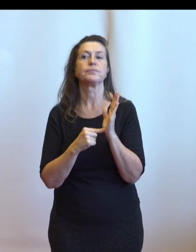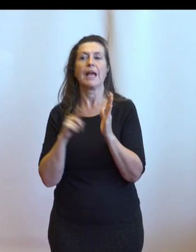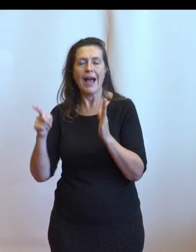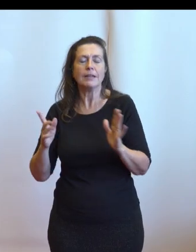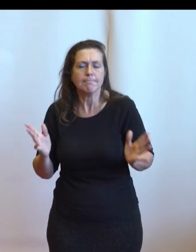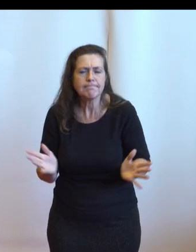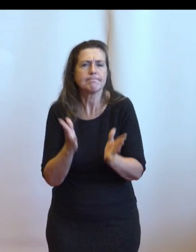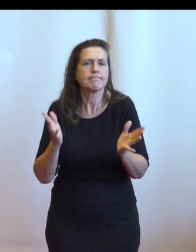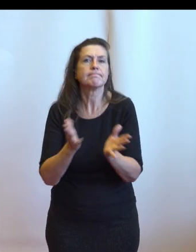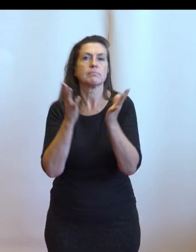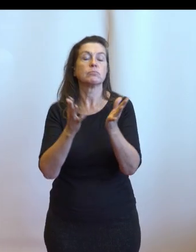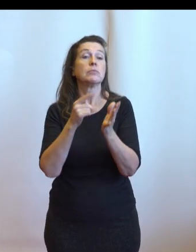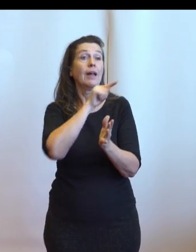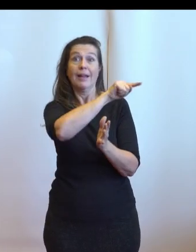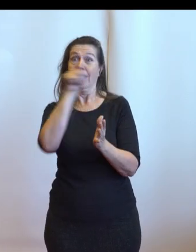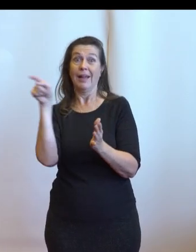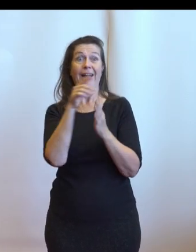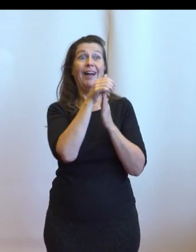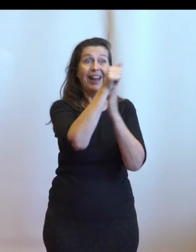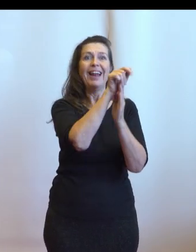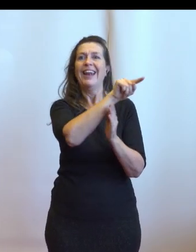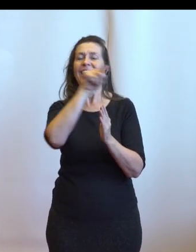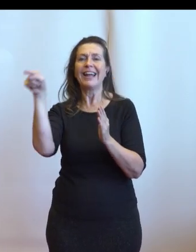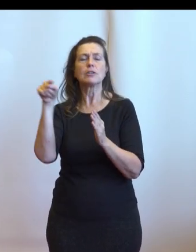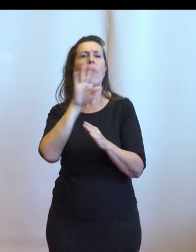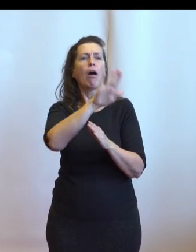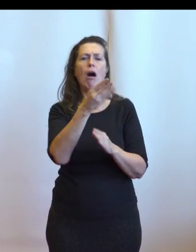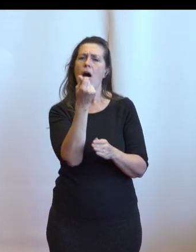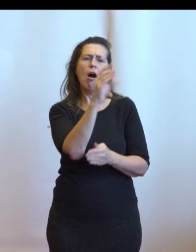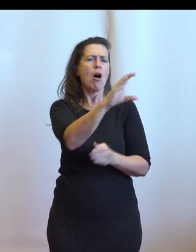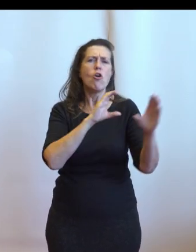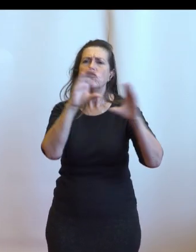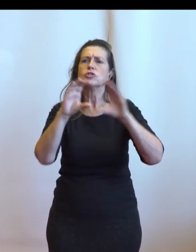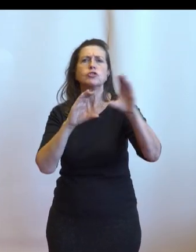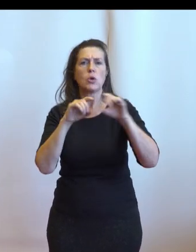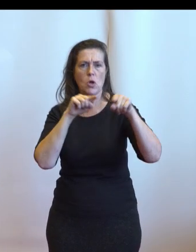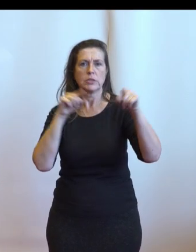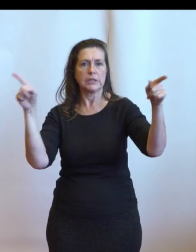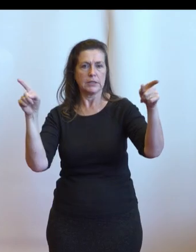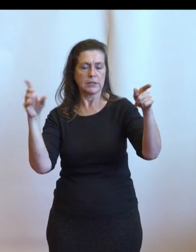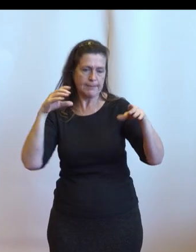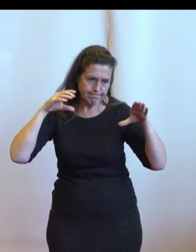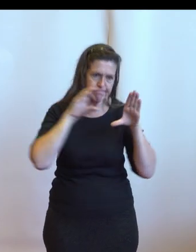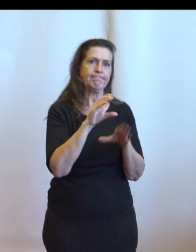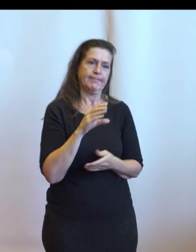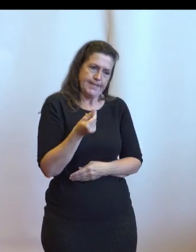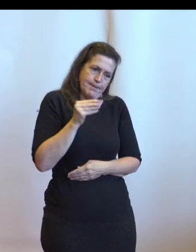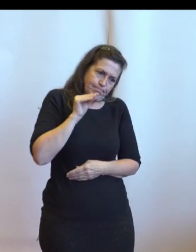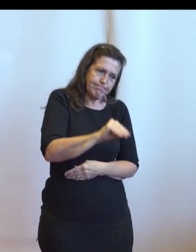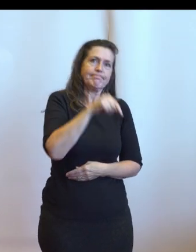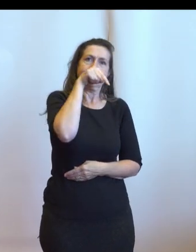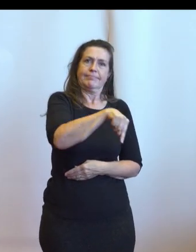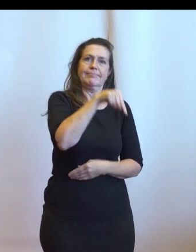pushing, ensuring that all the leadership align some resources to work on this topic. So I think it has been